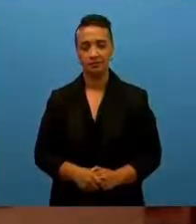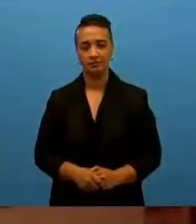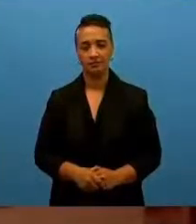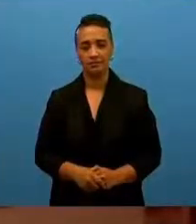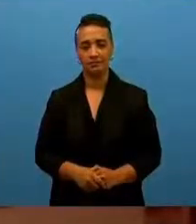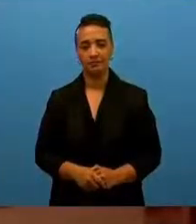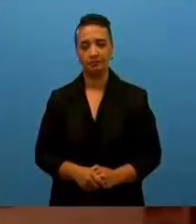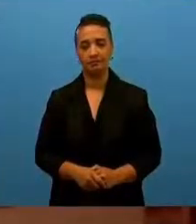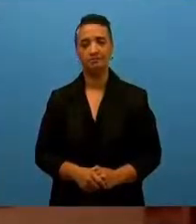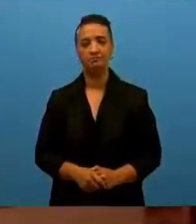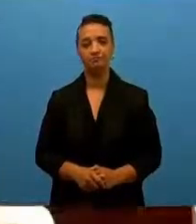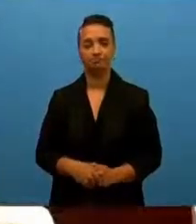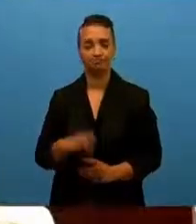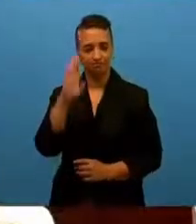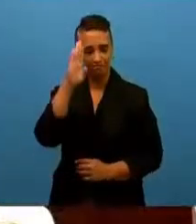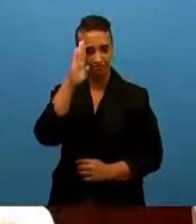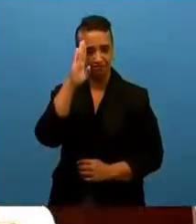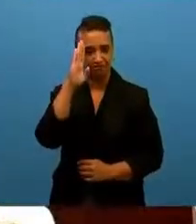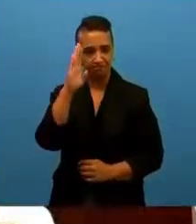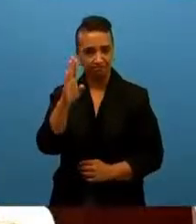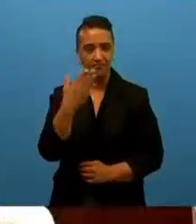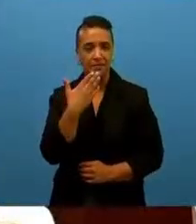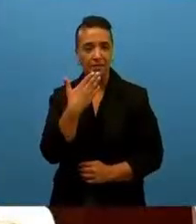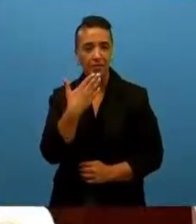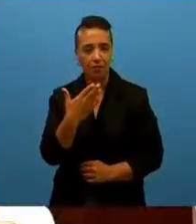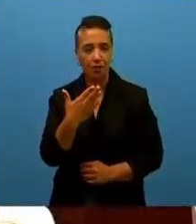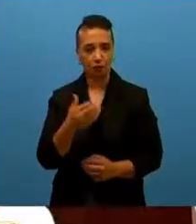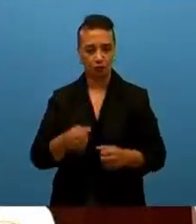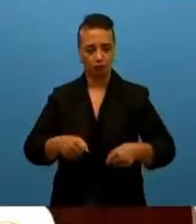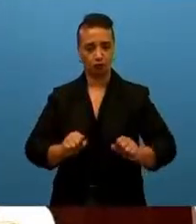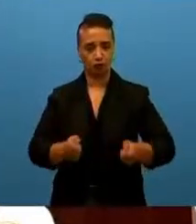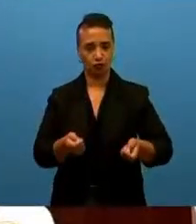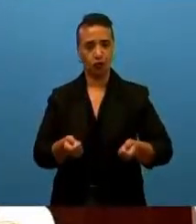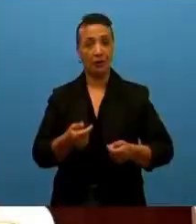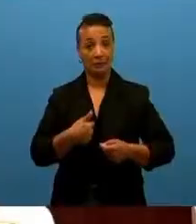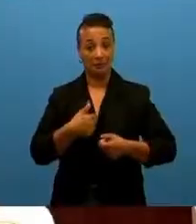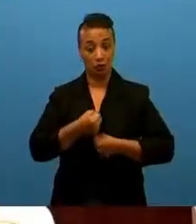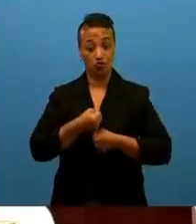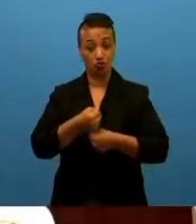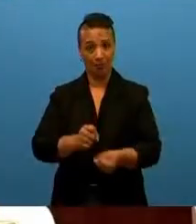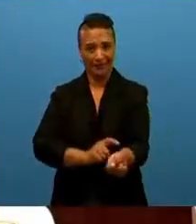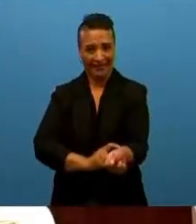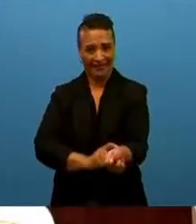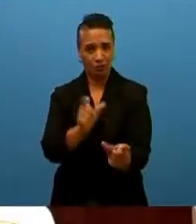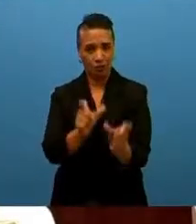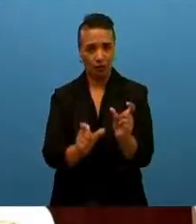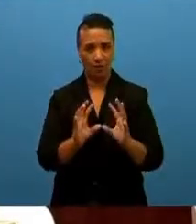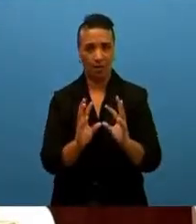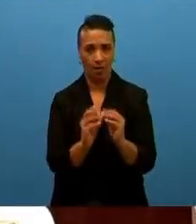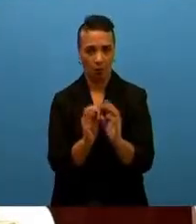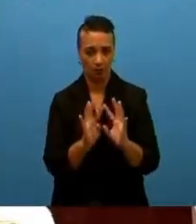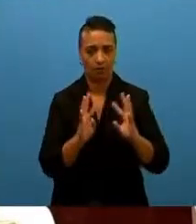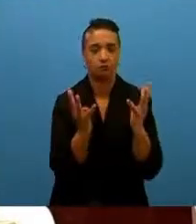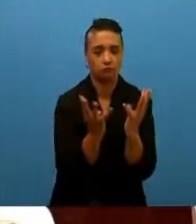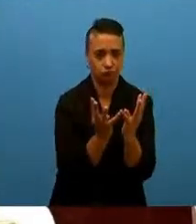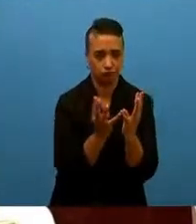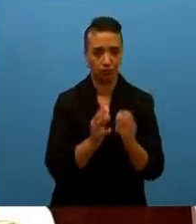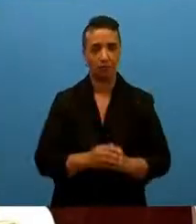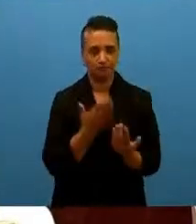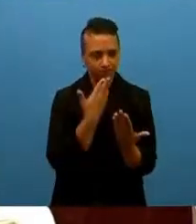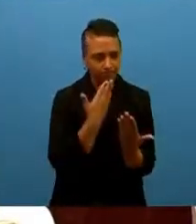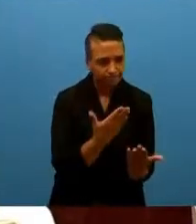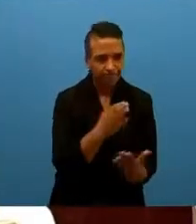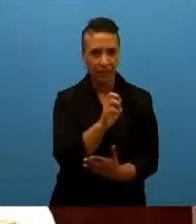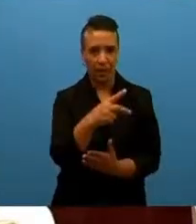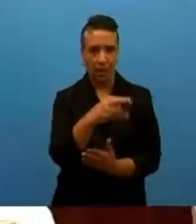Thank you, Chair. I lead this statement on behalf of the Asia Indigenous Peoples Caucus. We appreciate EMRIP for including this agenda,